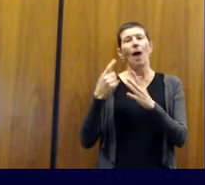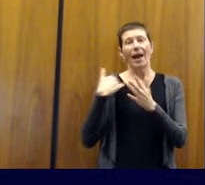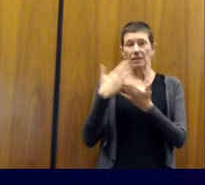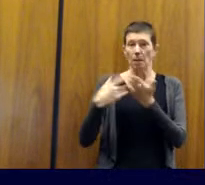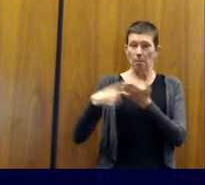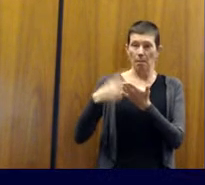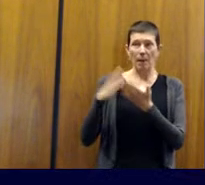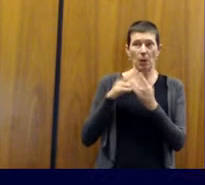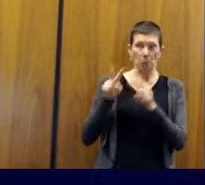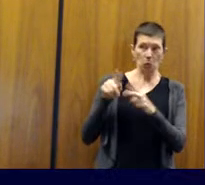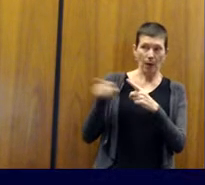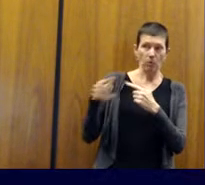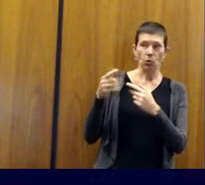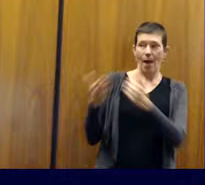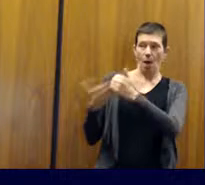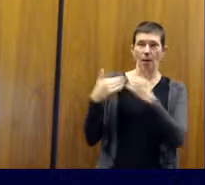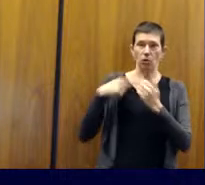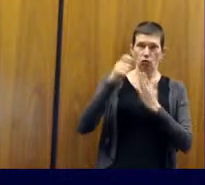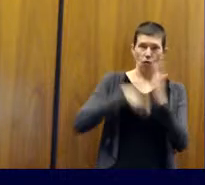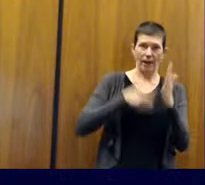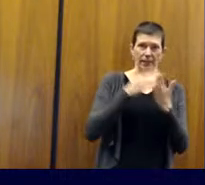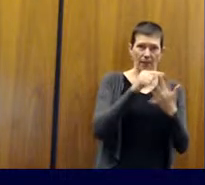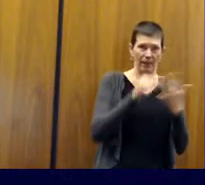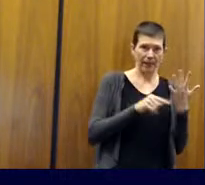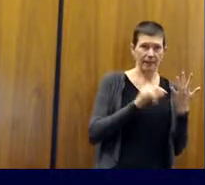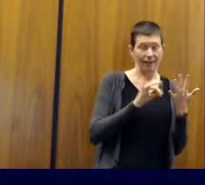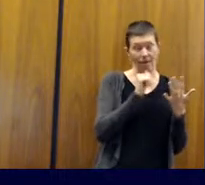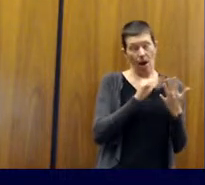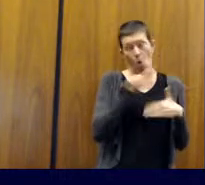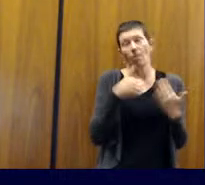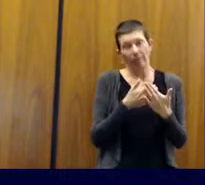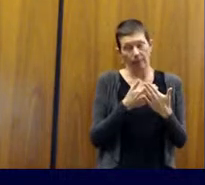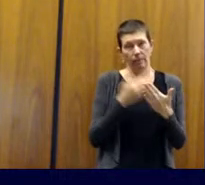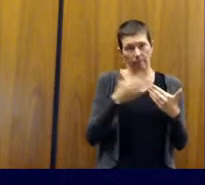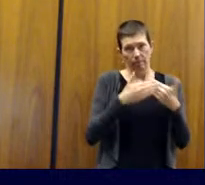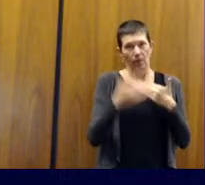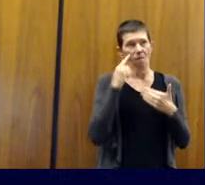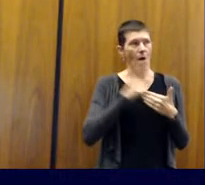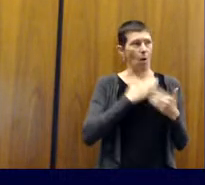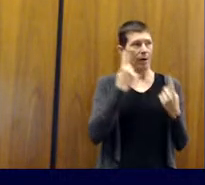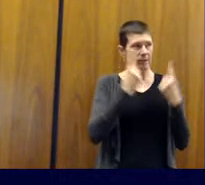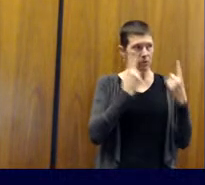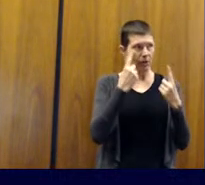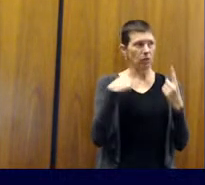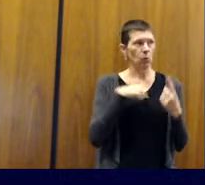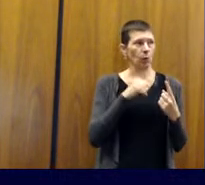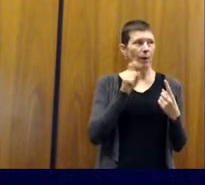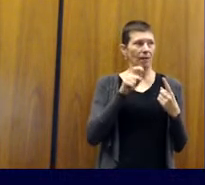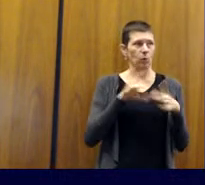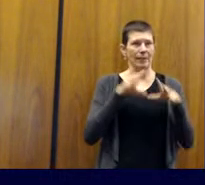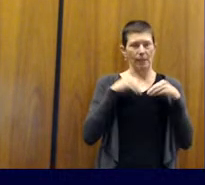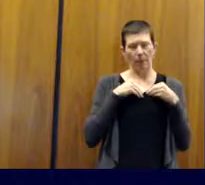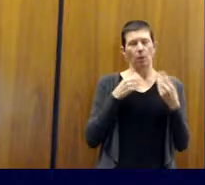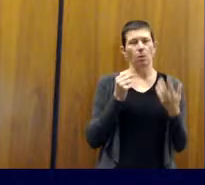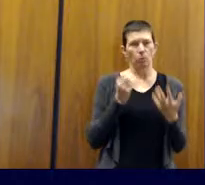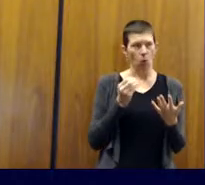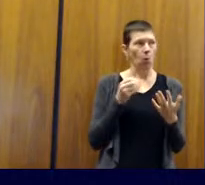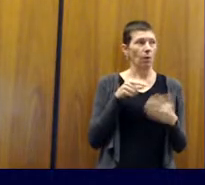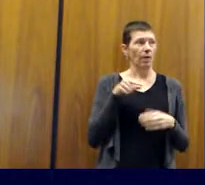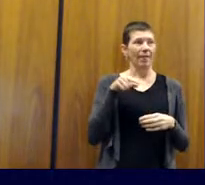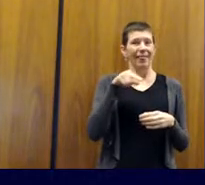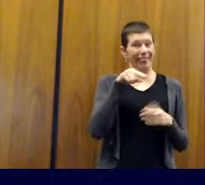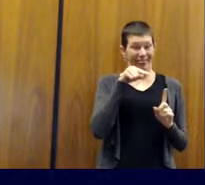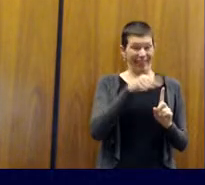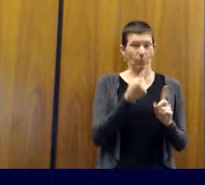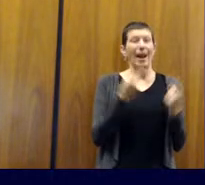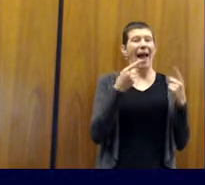look to them to help us write some of these, if not all of them going forward for our consideration, not that we would have to accept them. So this one happens